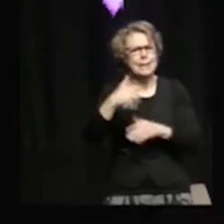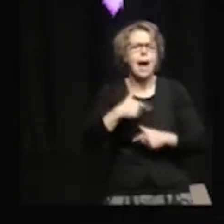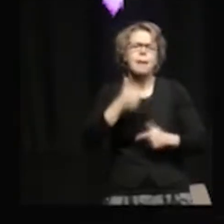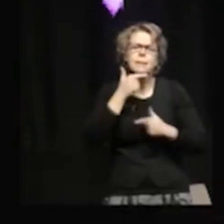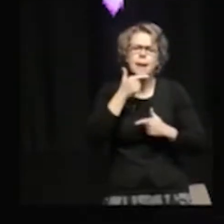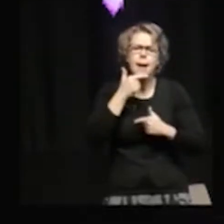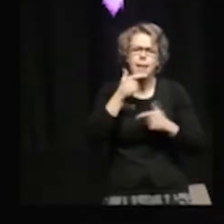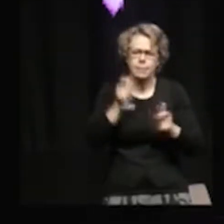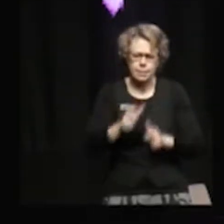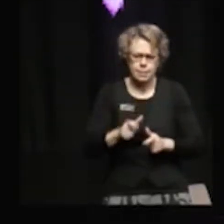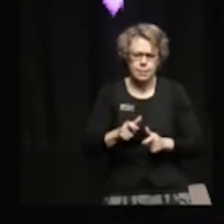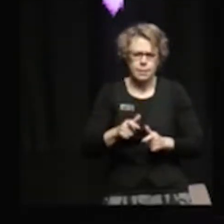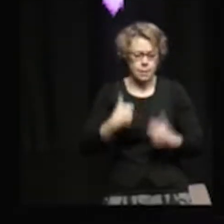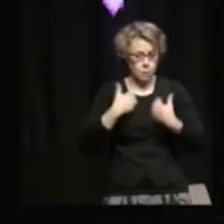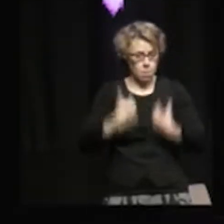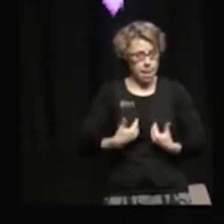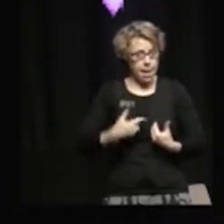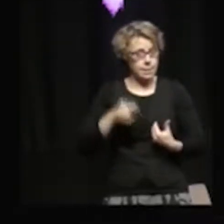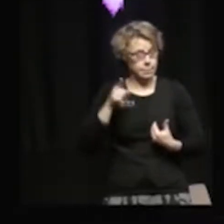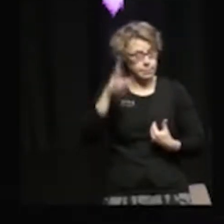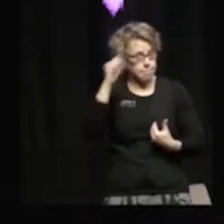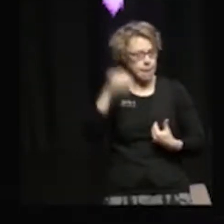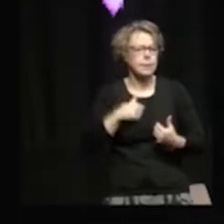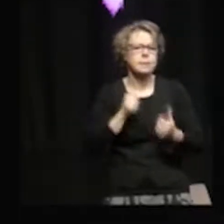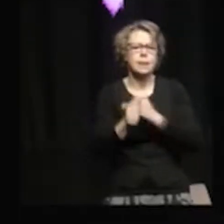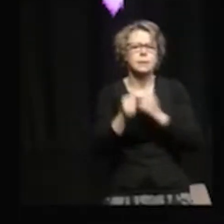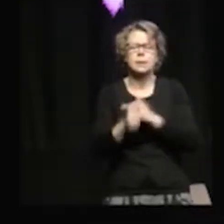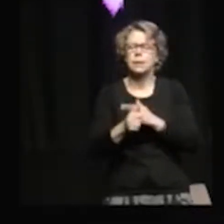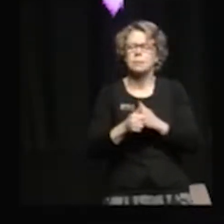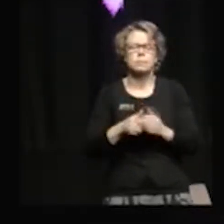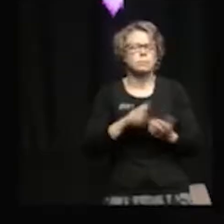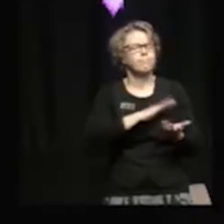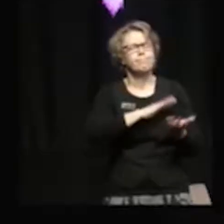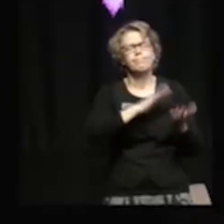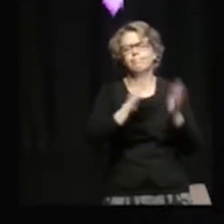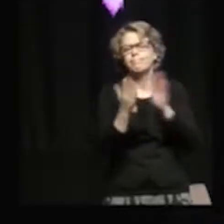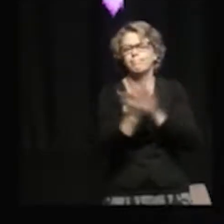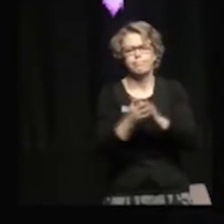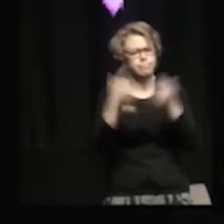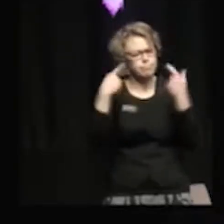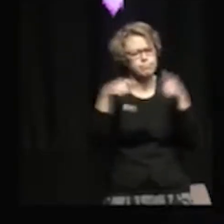For me personally, he represents a total disregard